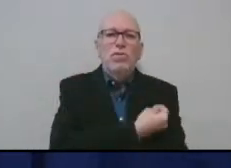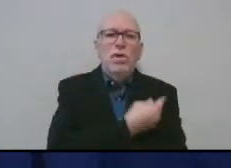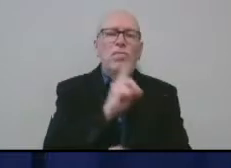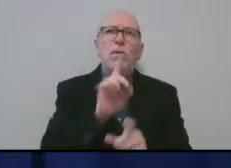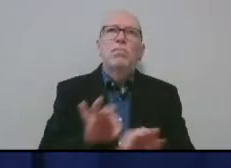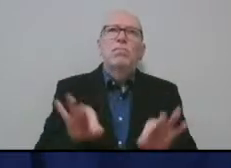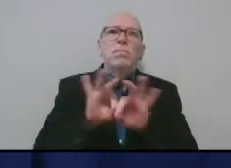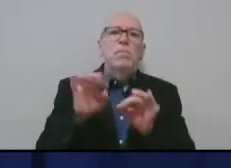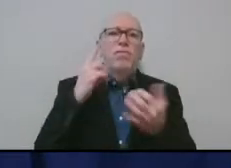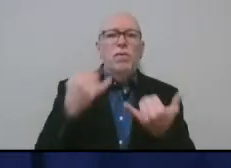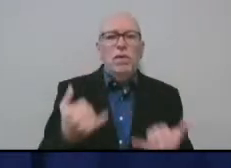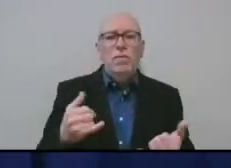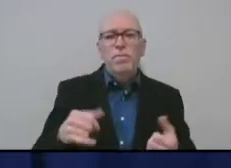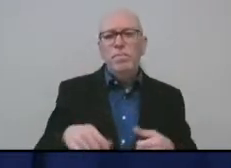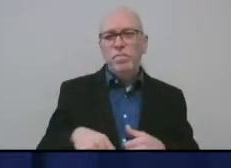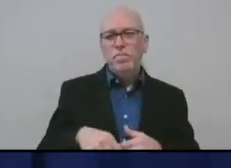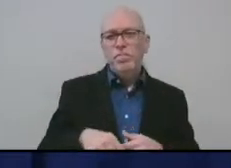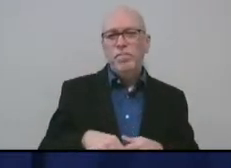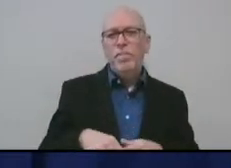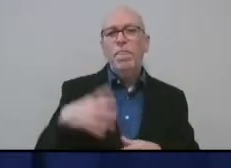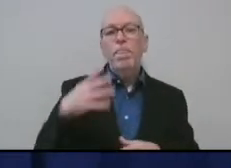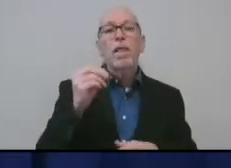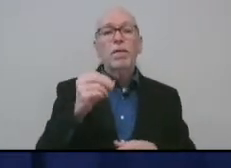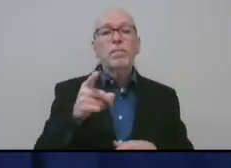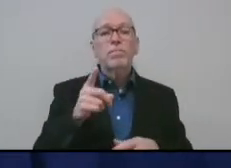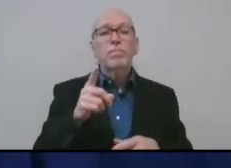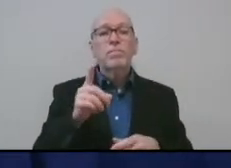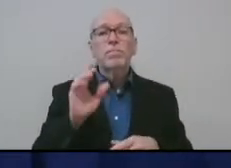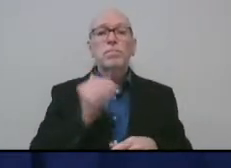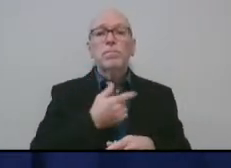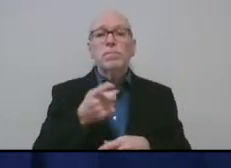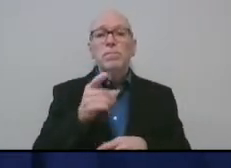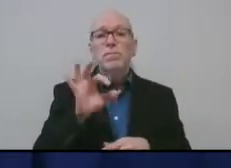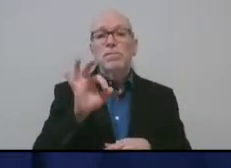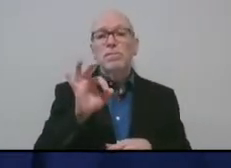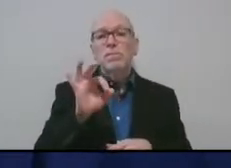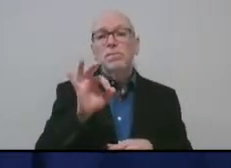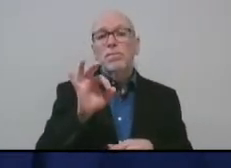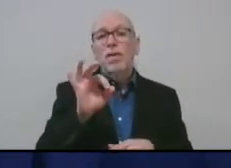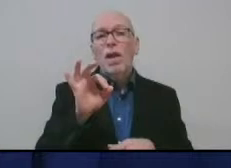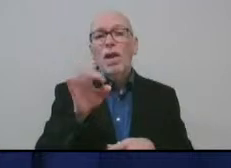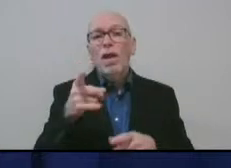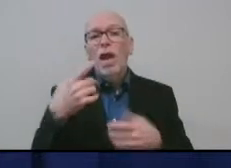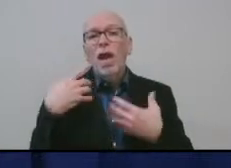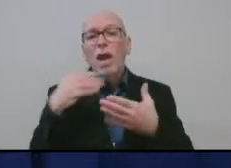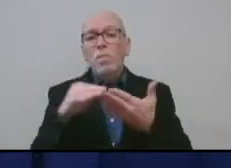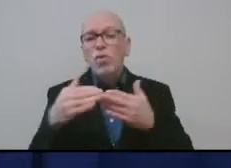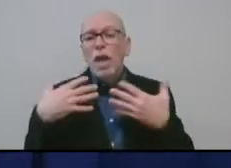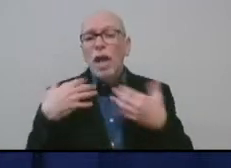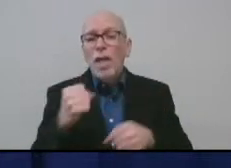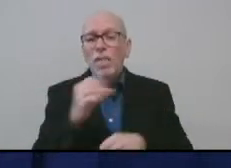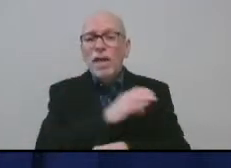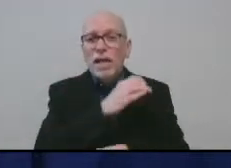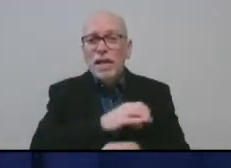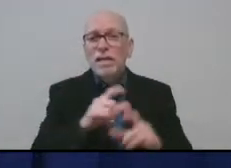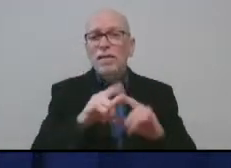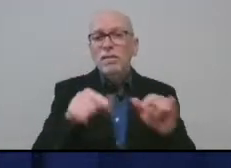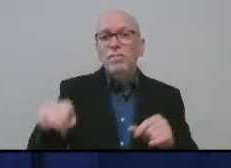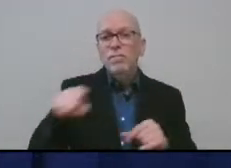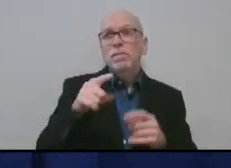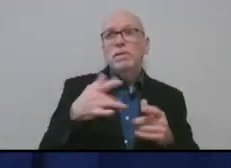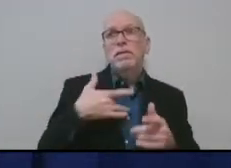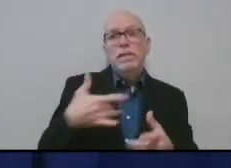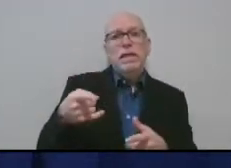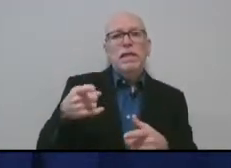this point in time. And it's also important, like our FQHCs and our community health clinics, that they are located oftentimes in our